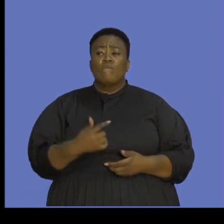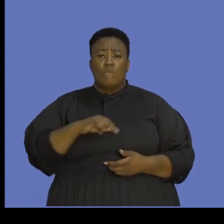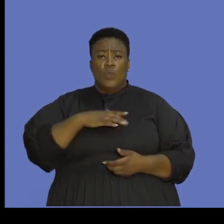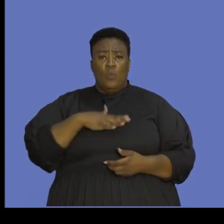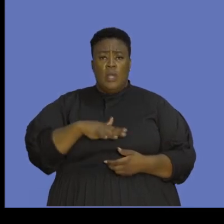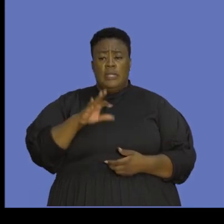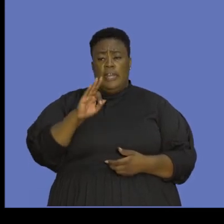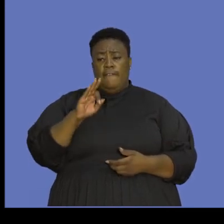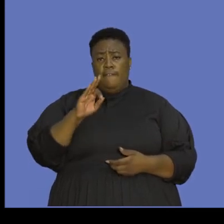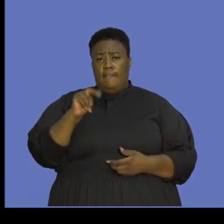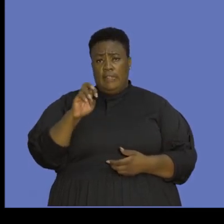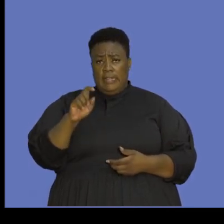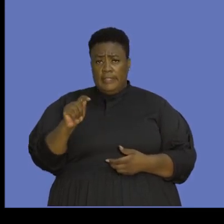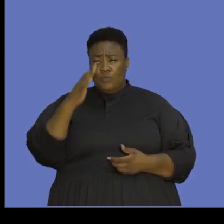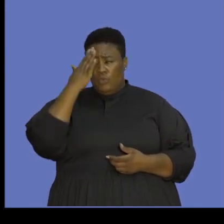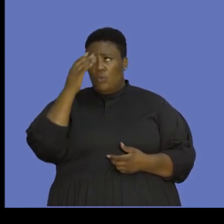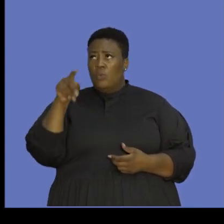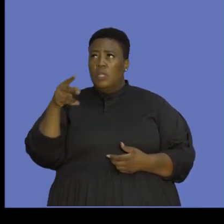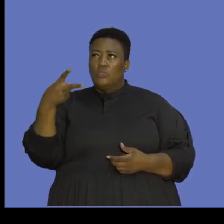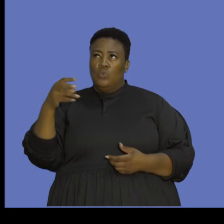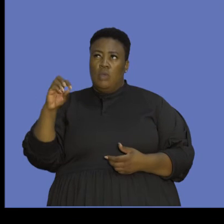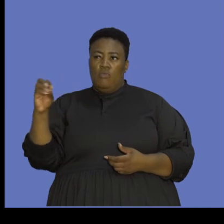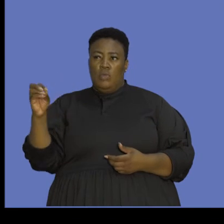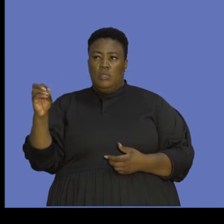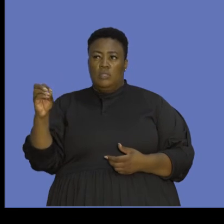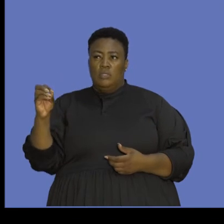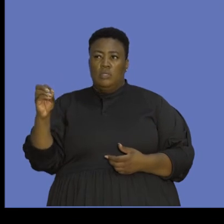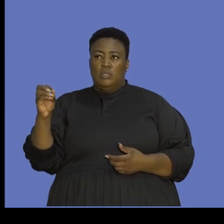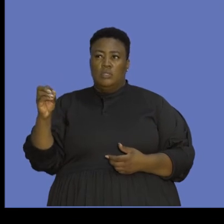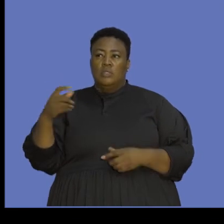So we want F net. We know this is 200